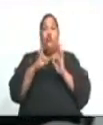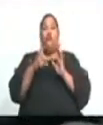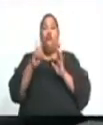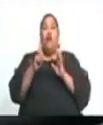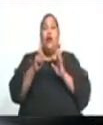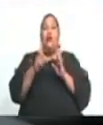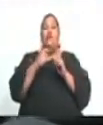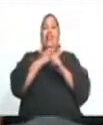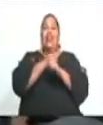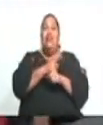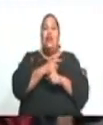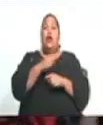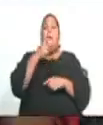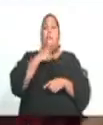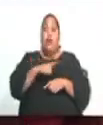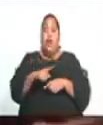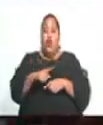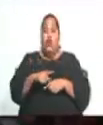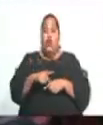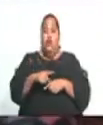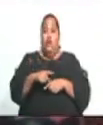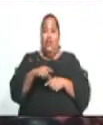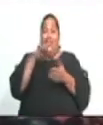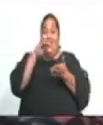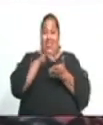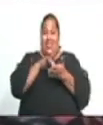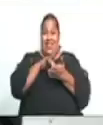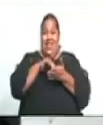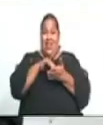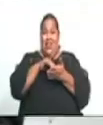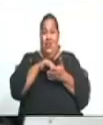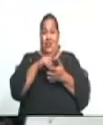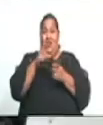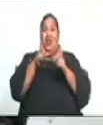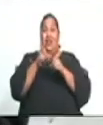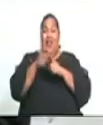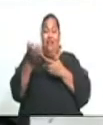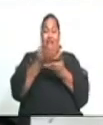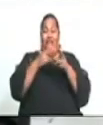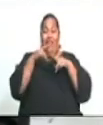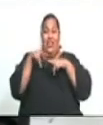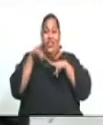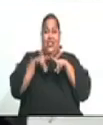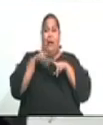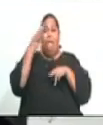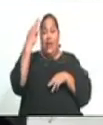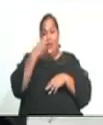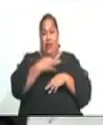governance. Because of its centrality, we at Dialogue Fiji believe that it should